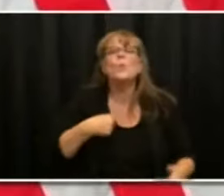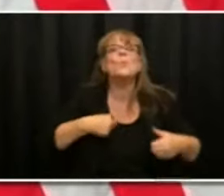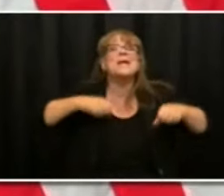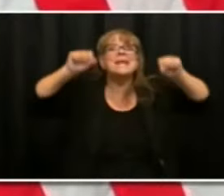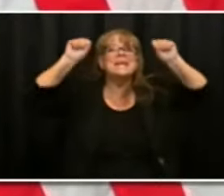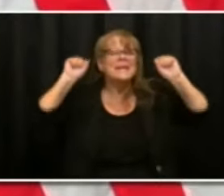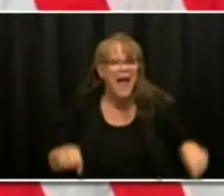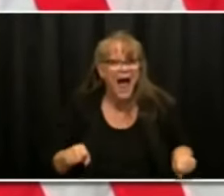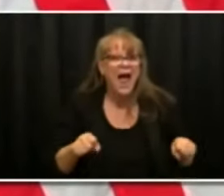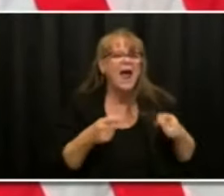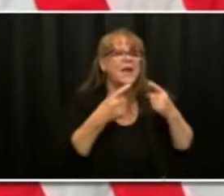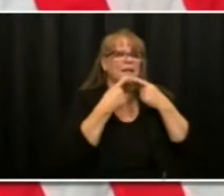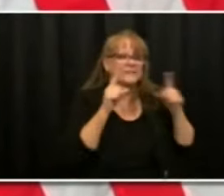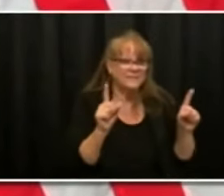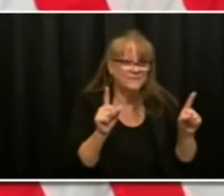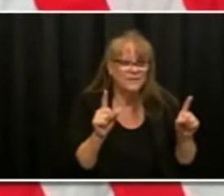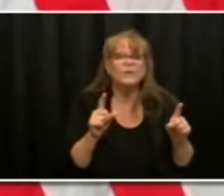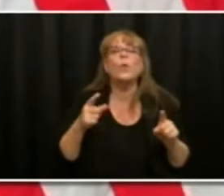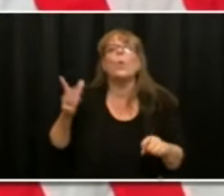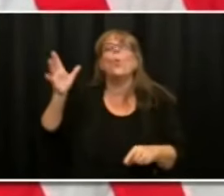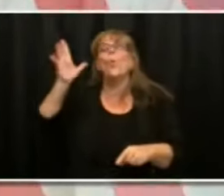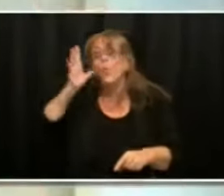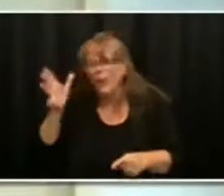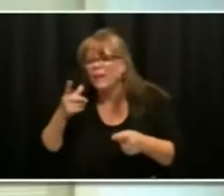together. Happy to take questions.